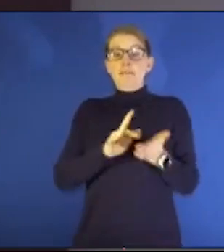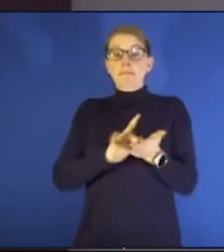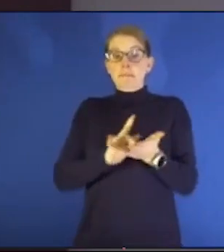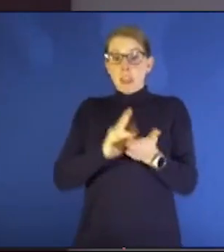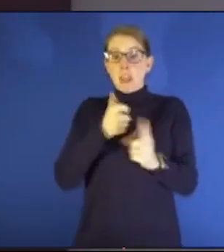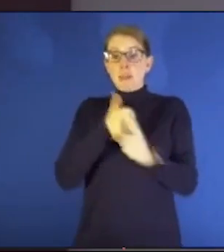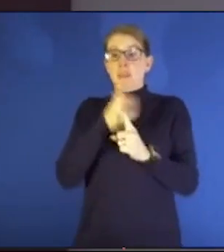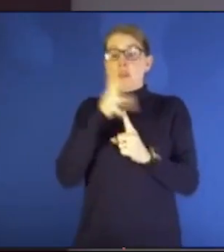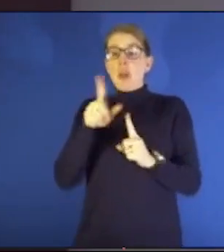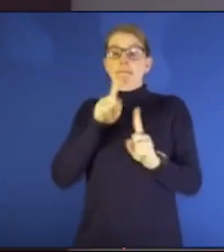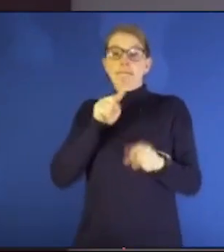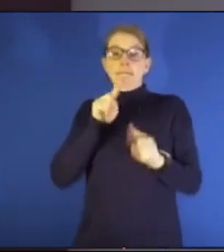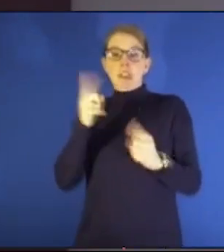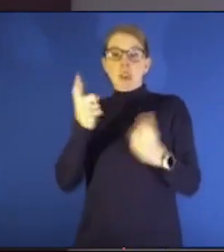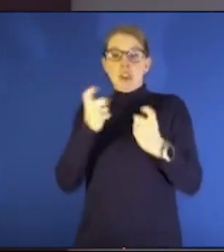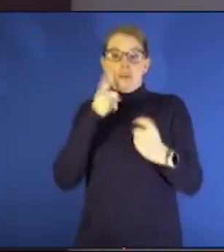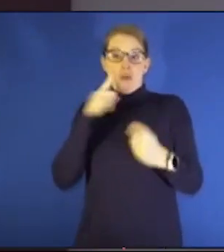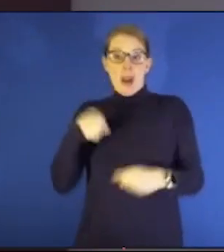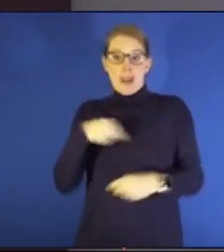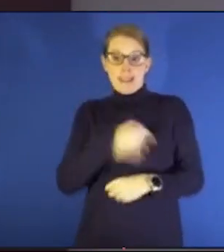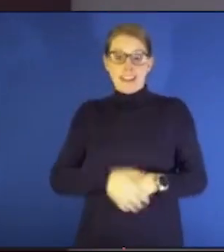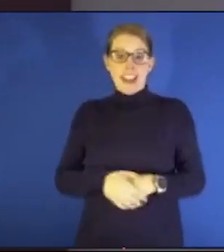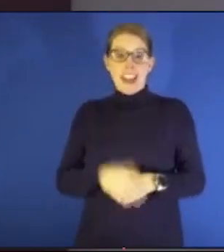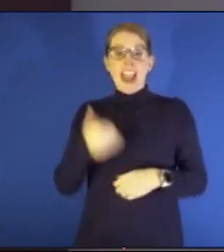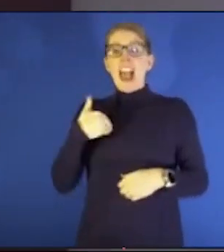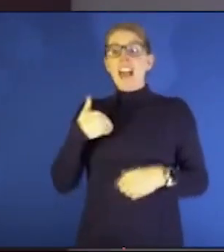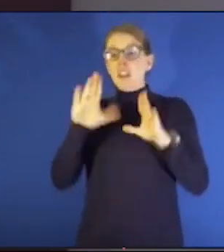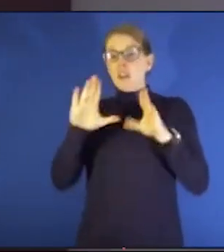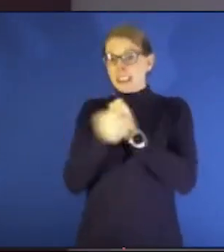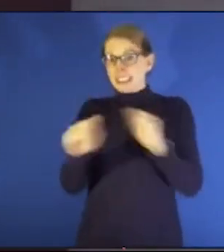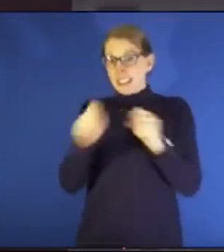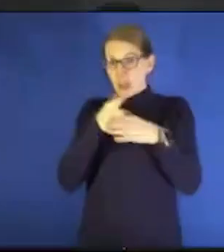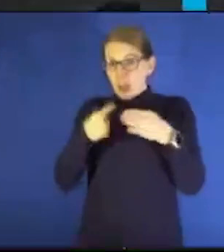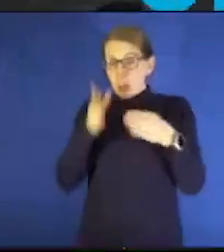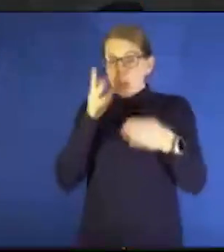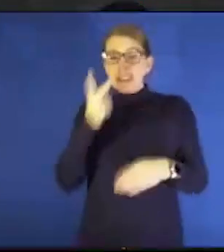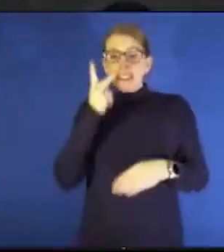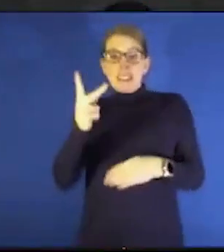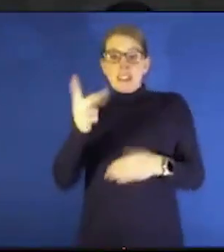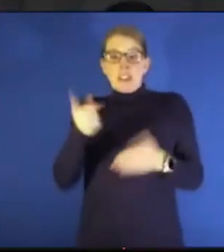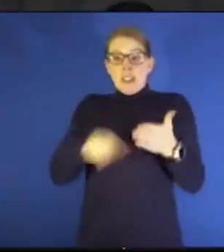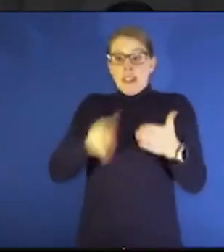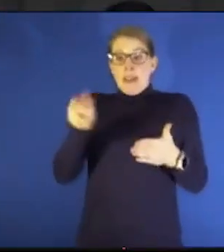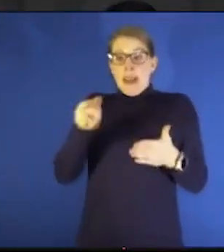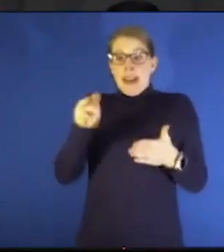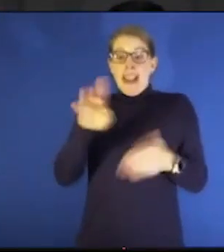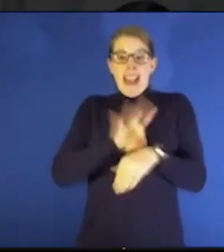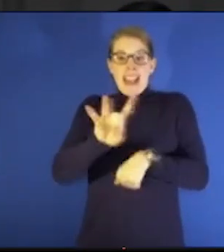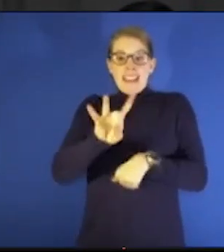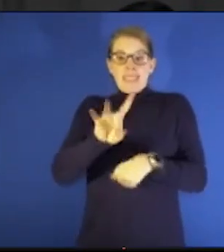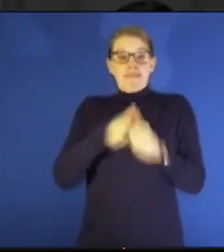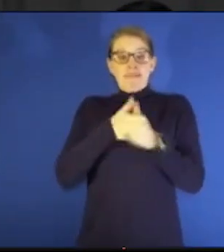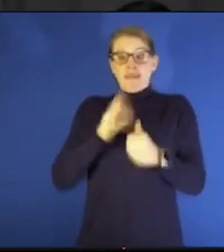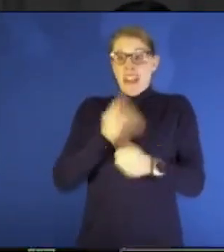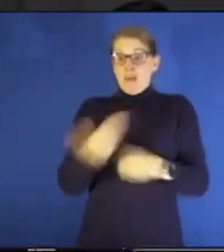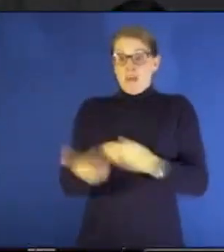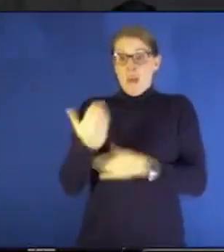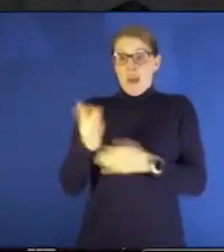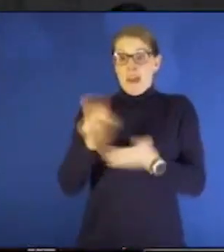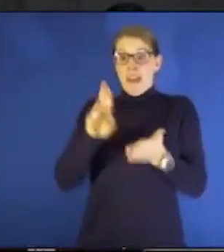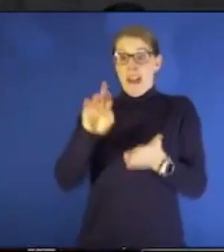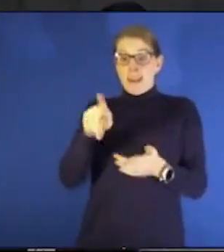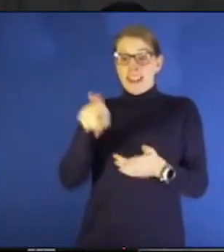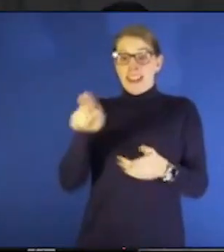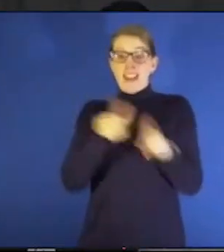questions for us. So everyone, please have a great, safe weekend, and we'll see you back here Monday at 8. Subscribe to our Morning Medical Update and Open